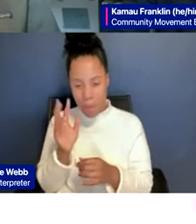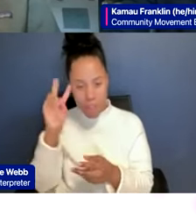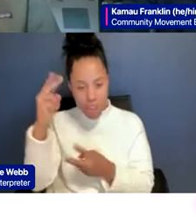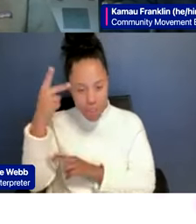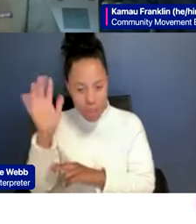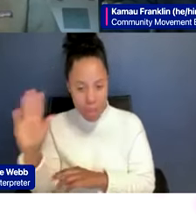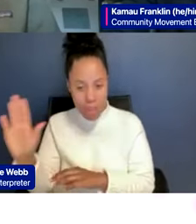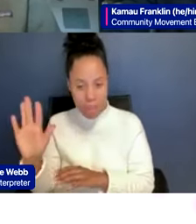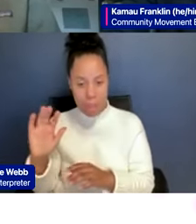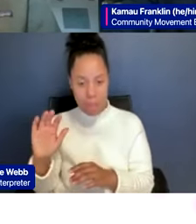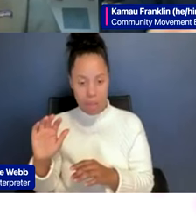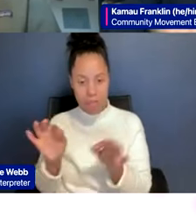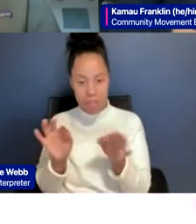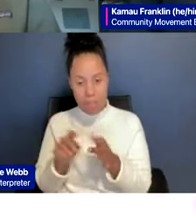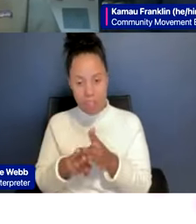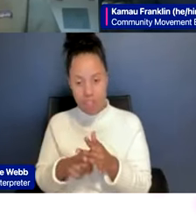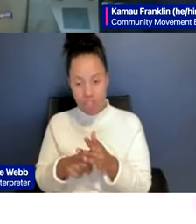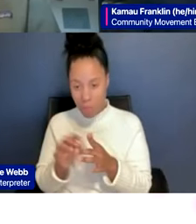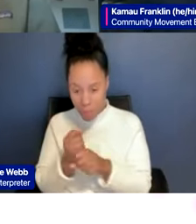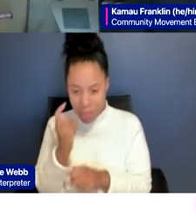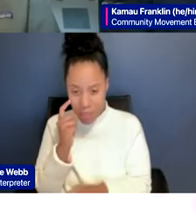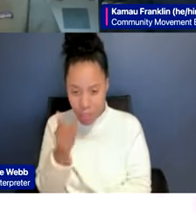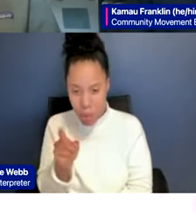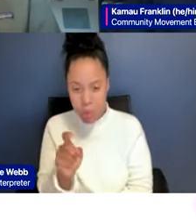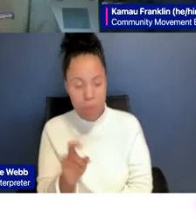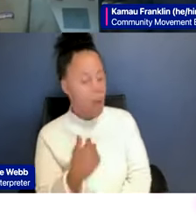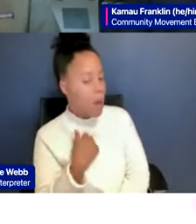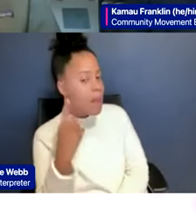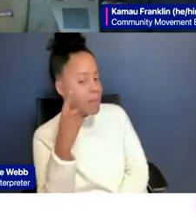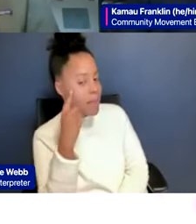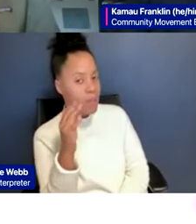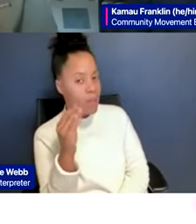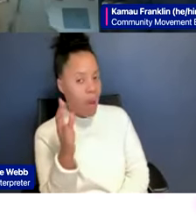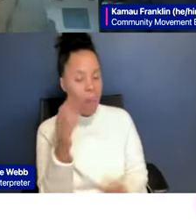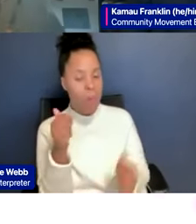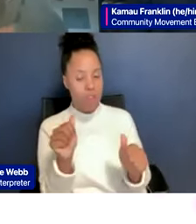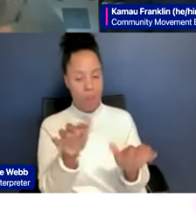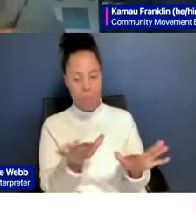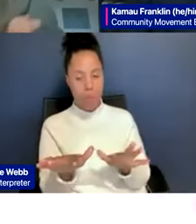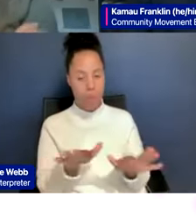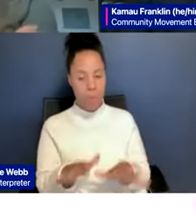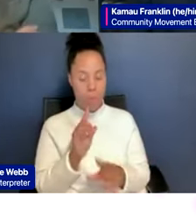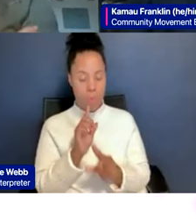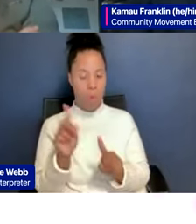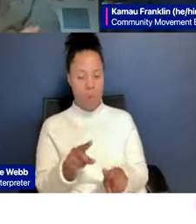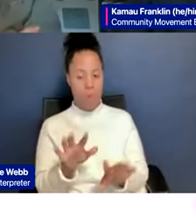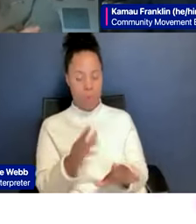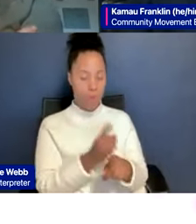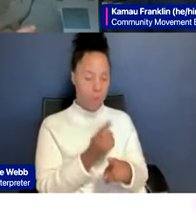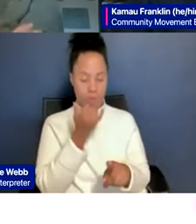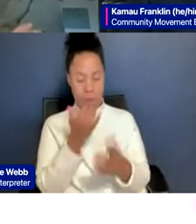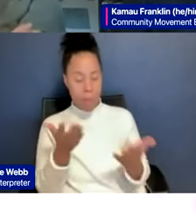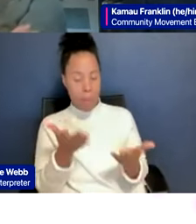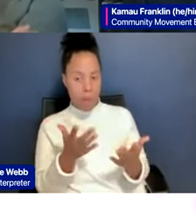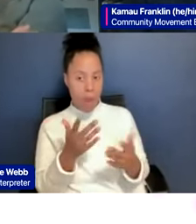make sense to you, Kamau, the question? I think so. I'll try to muddle through it, and if I get it wrong, then ask again, or we can move